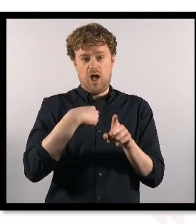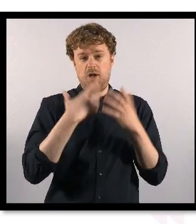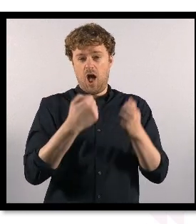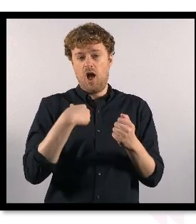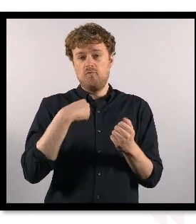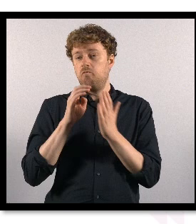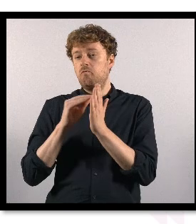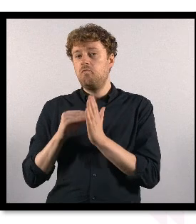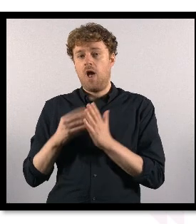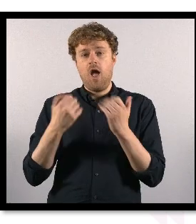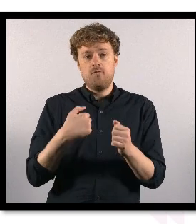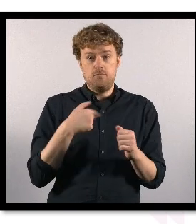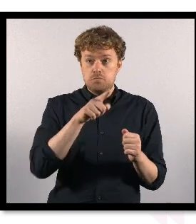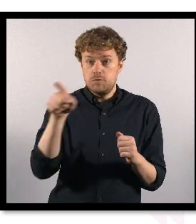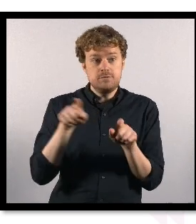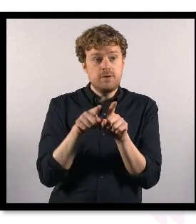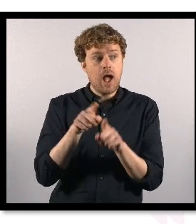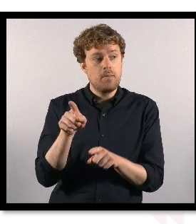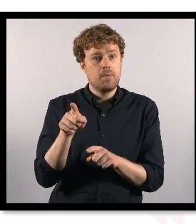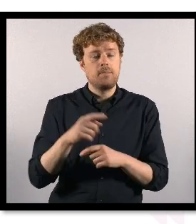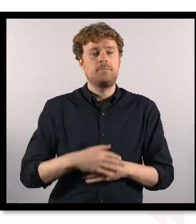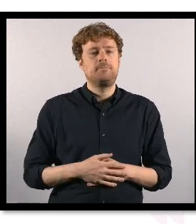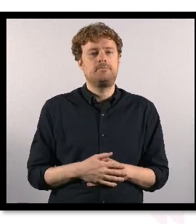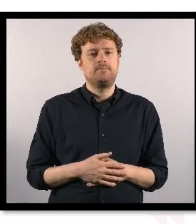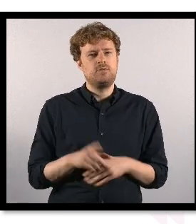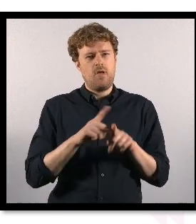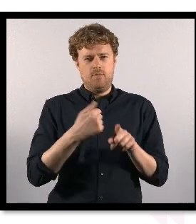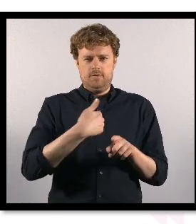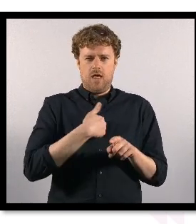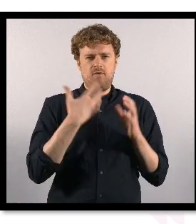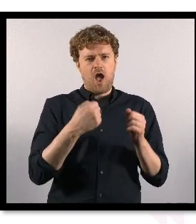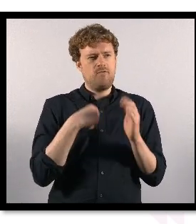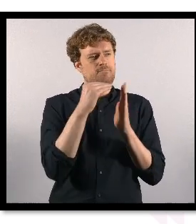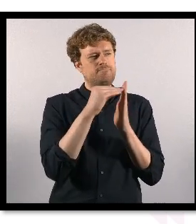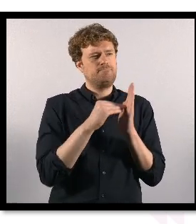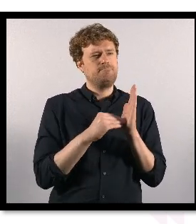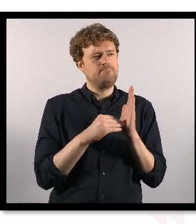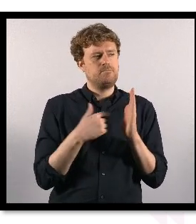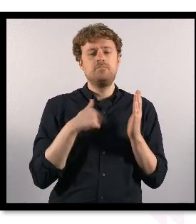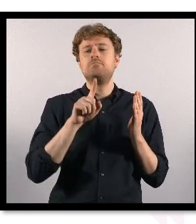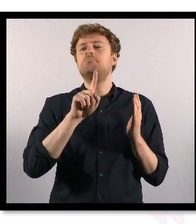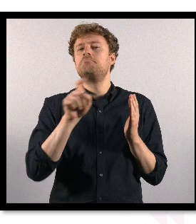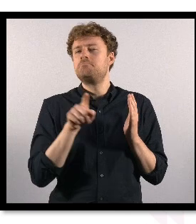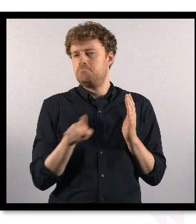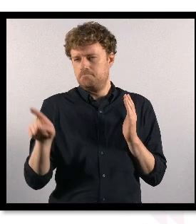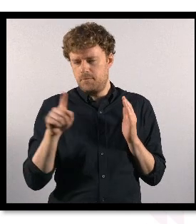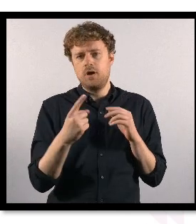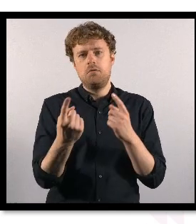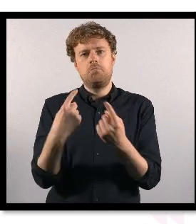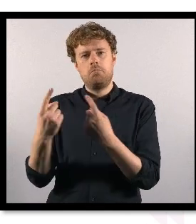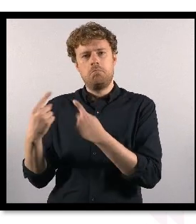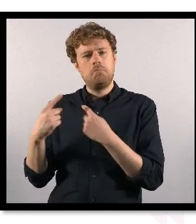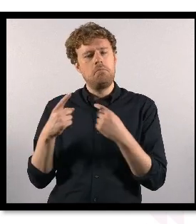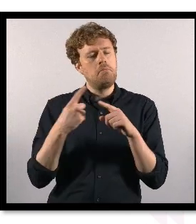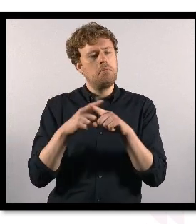Some people are already using the levels as an initial data point, but they perform a lot of due diligence in addition to that. Other people have